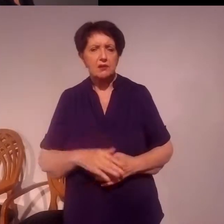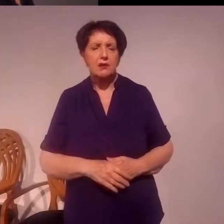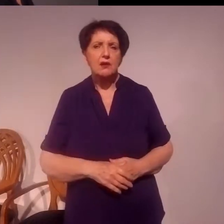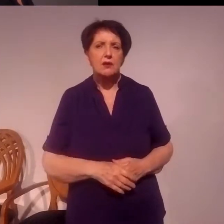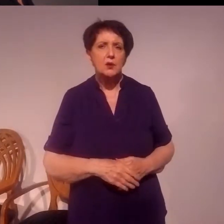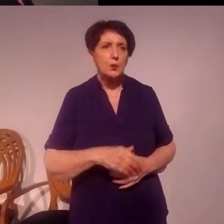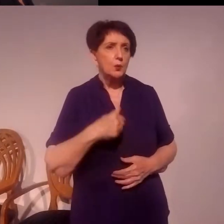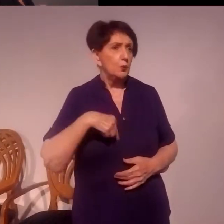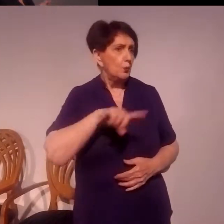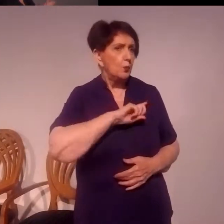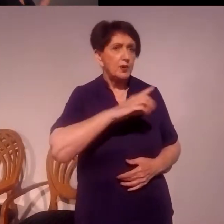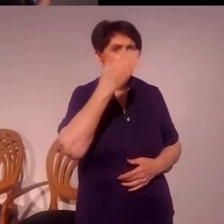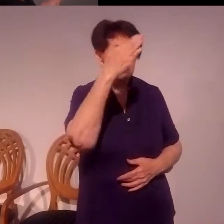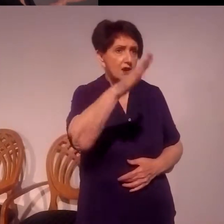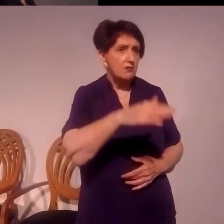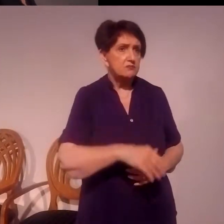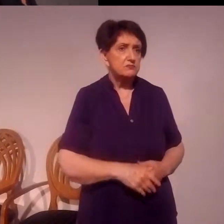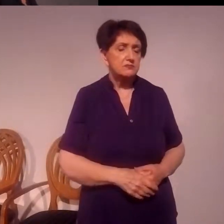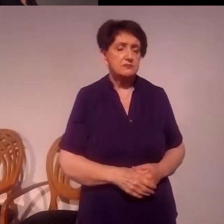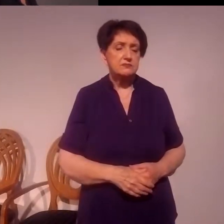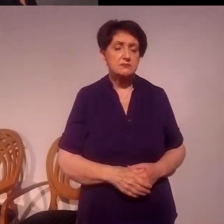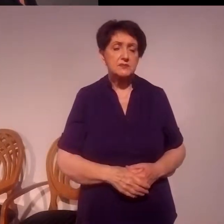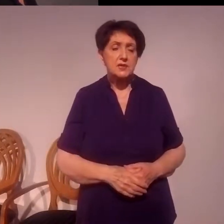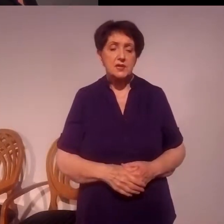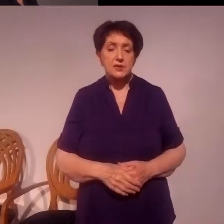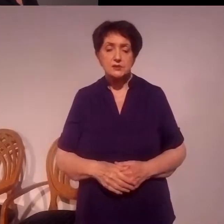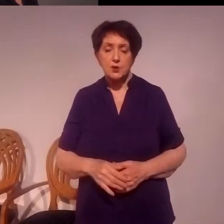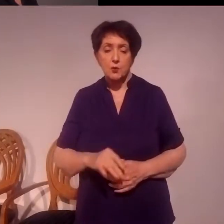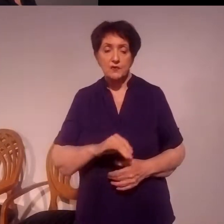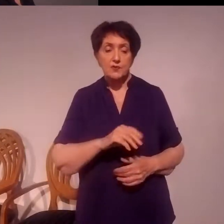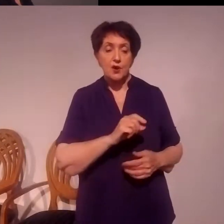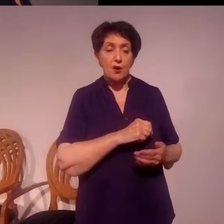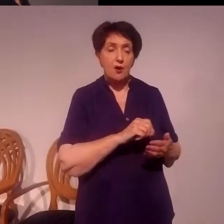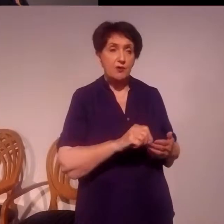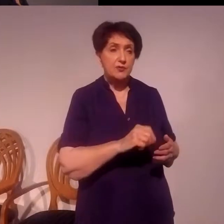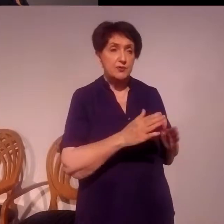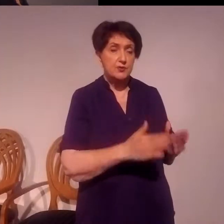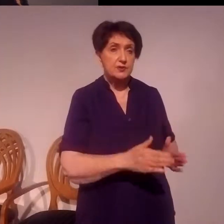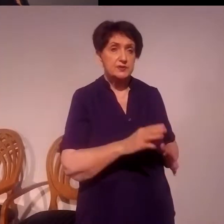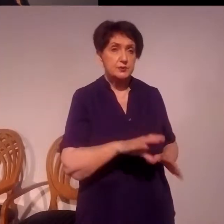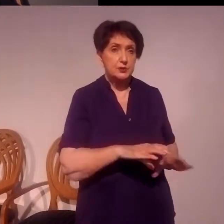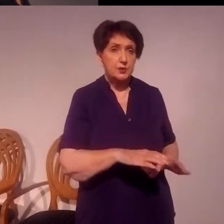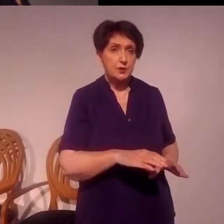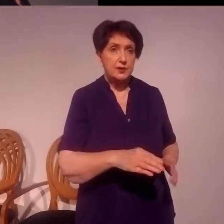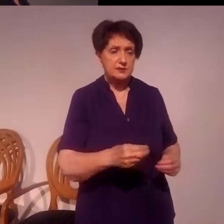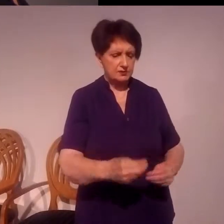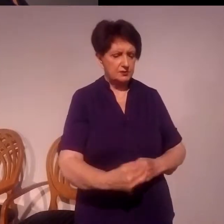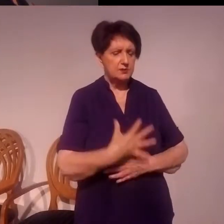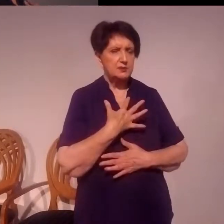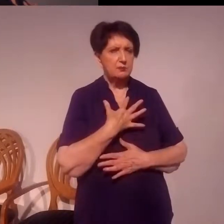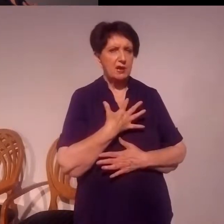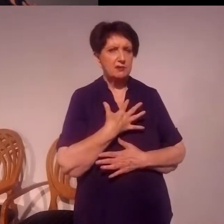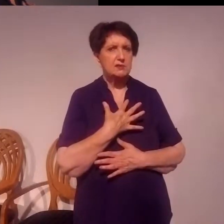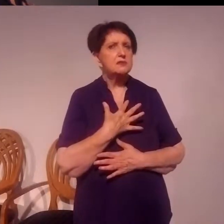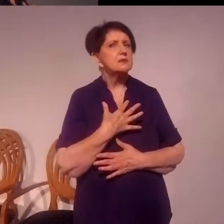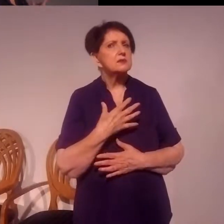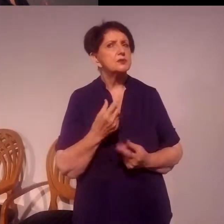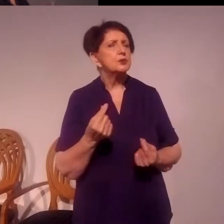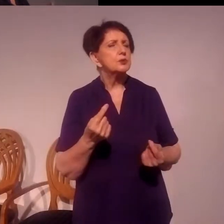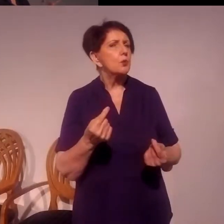know. So what James O'Day is really inspiring us to do